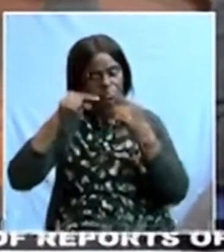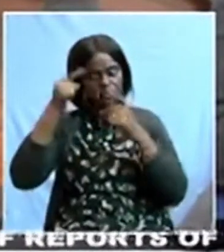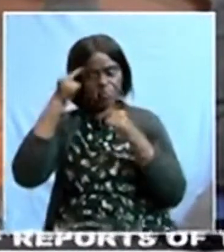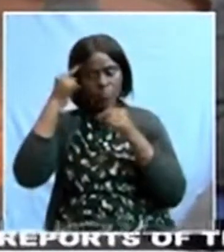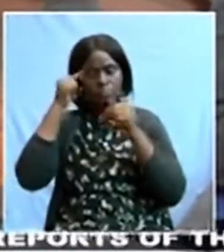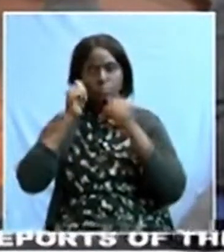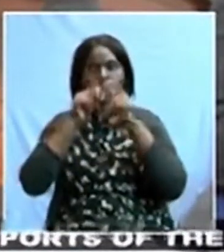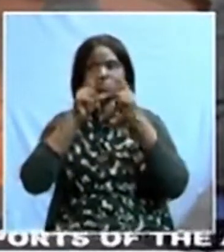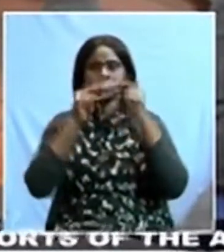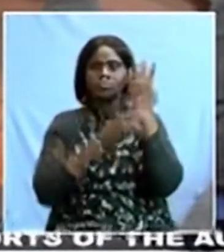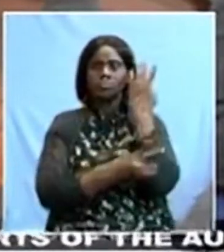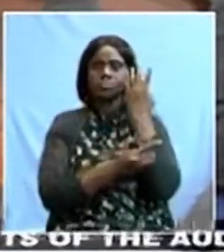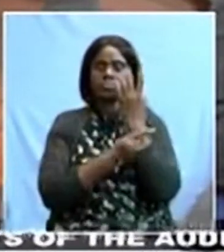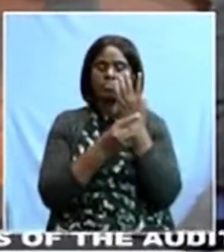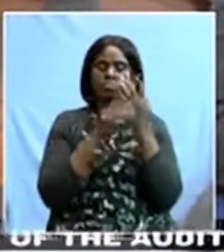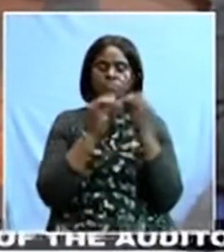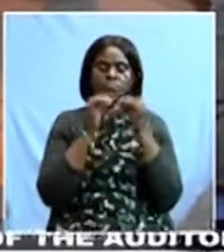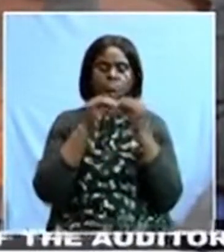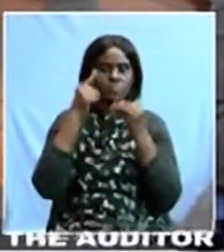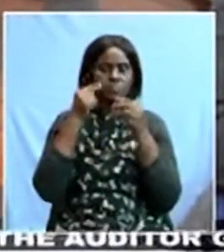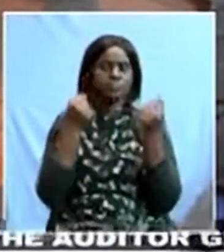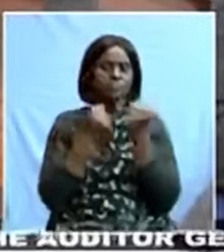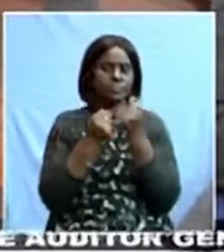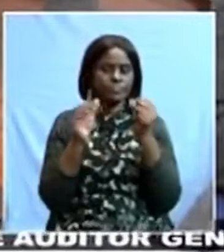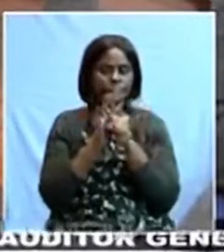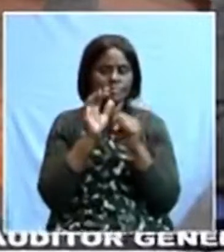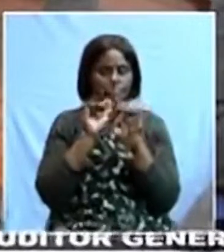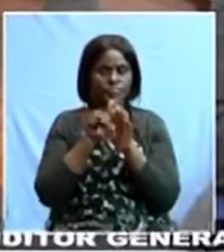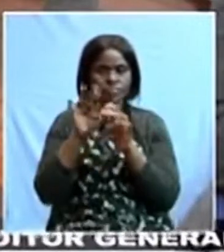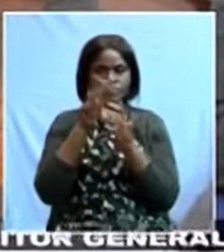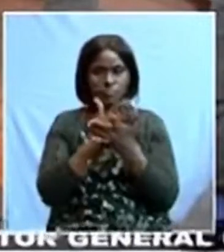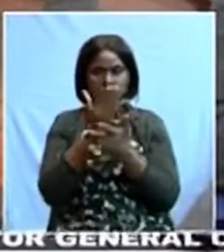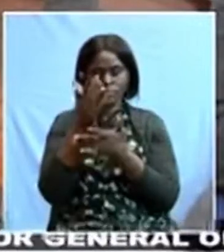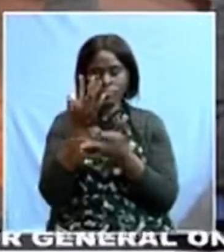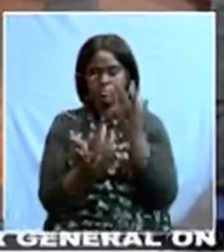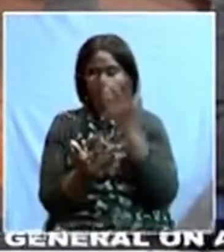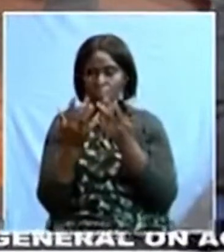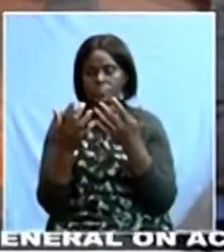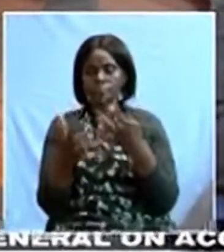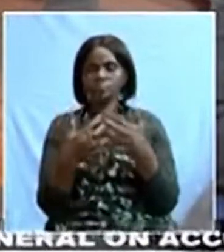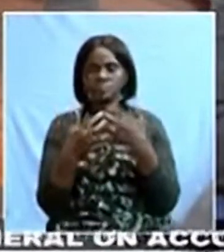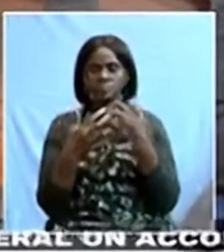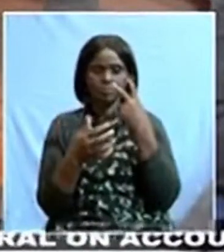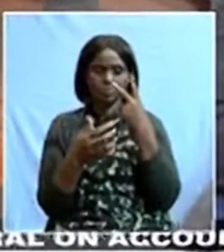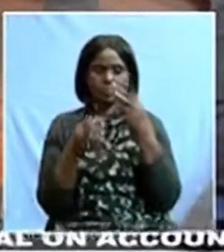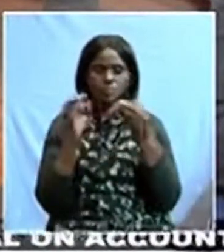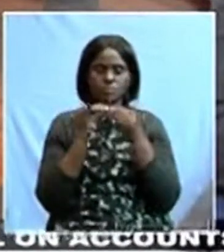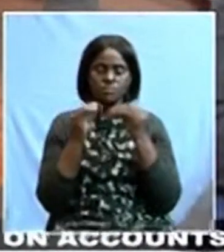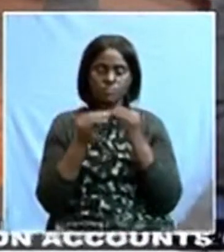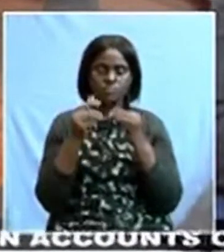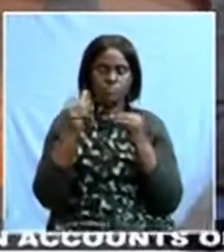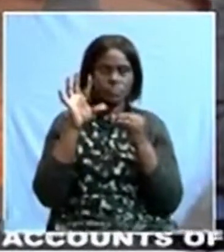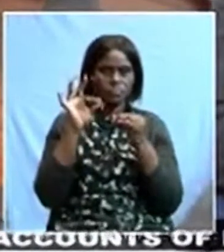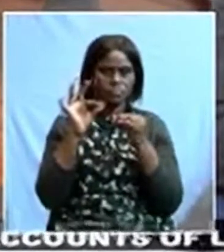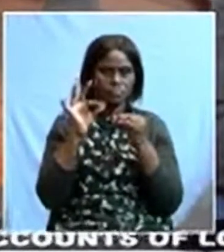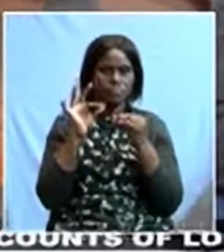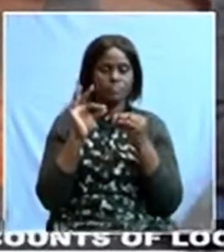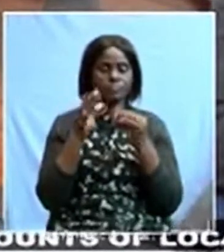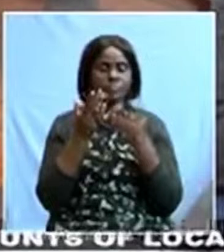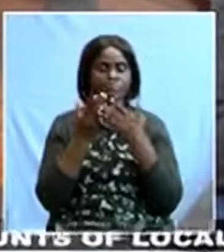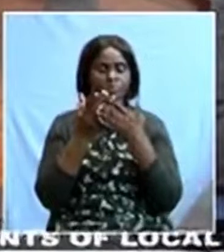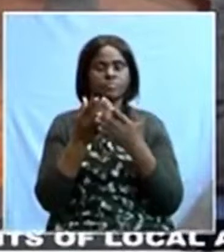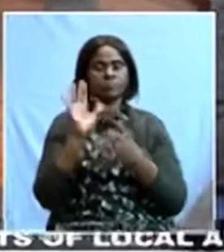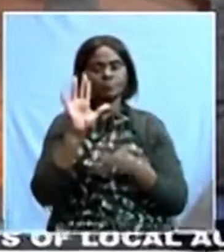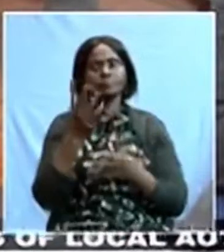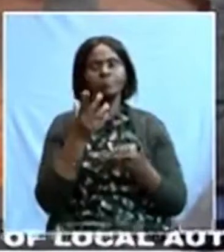Government and Rural Development for support on the procurement of the fire engine. See Appendix 19. Submitted